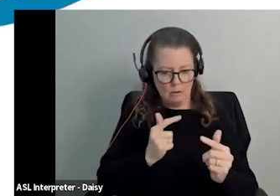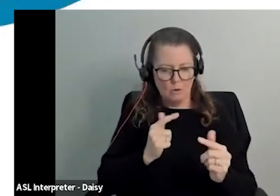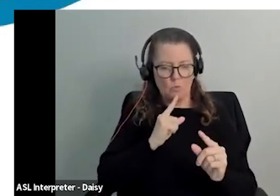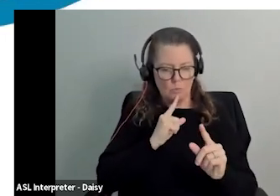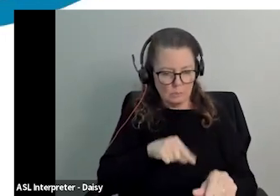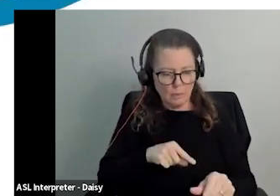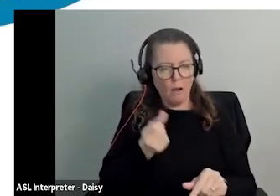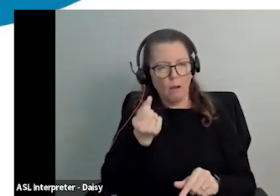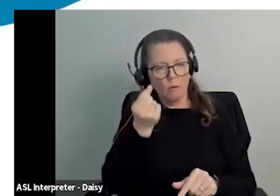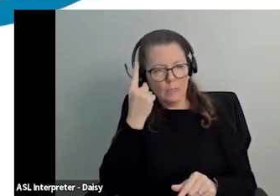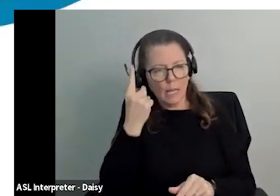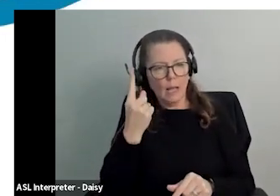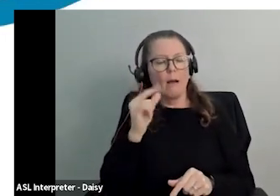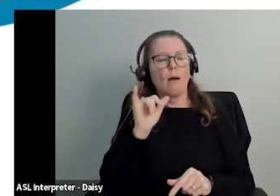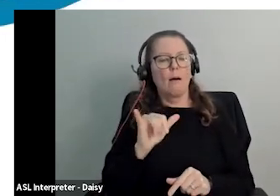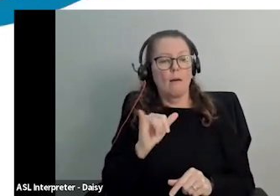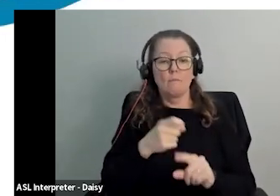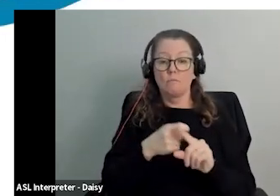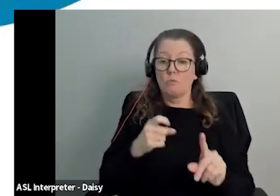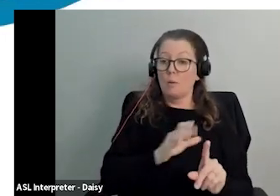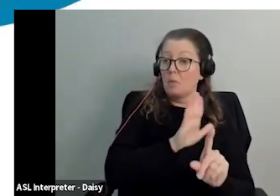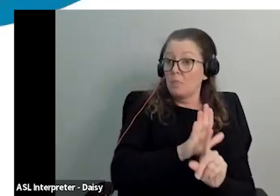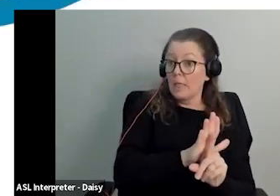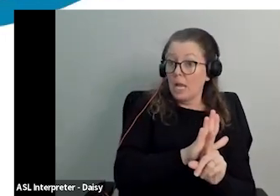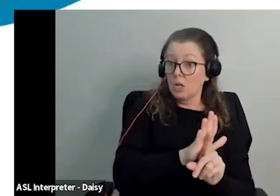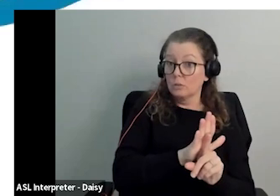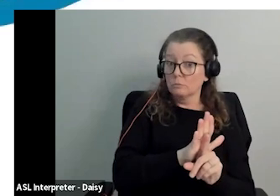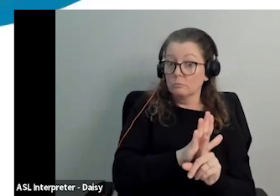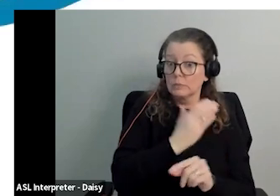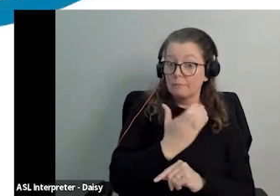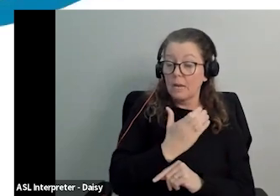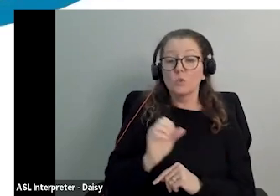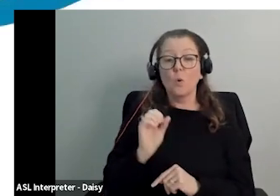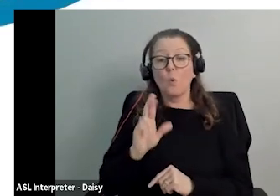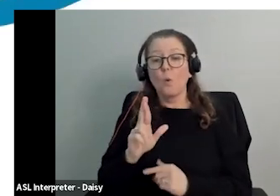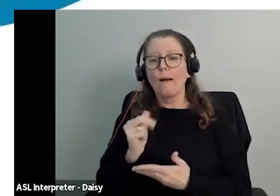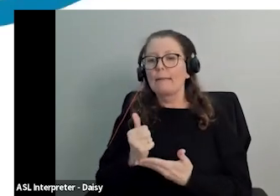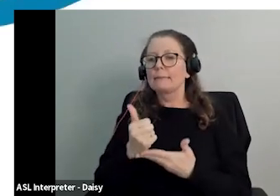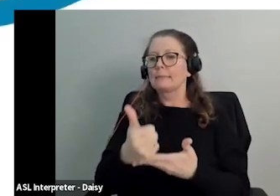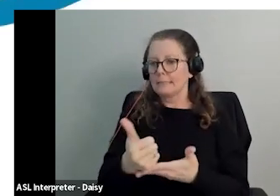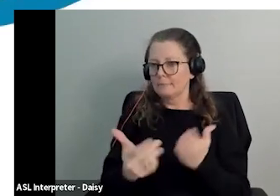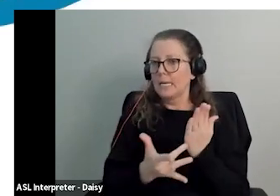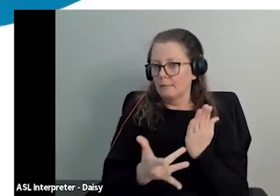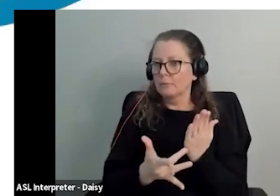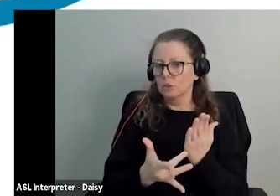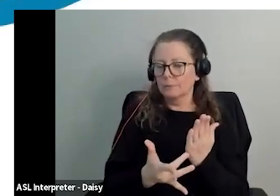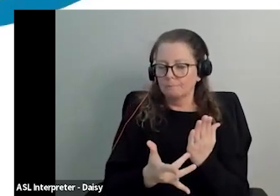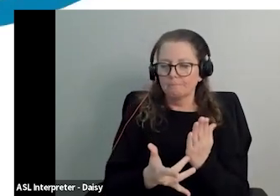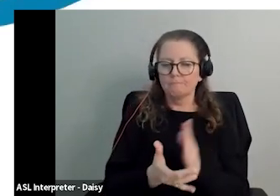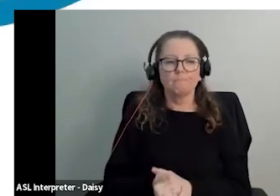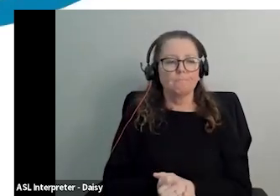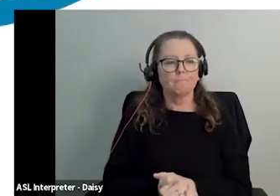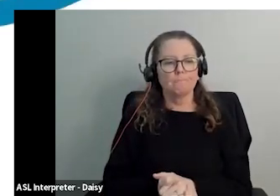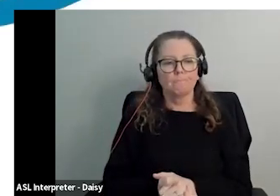digital content, whether by their own means or with the aid of assistive technologies. And we have